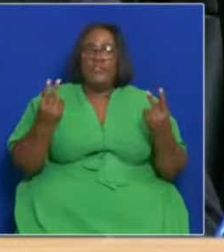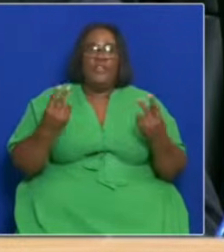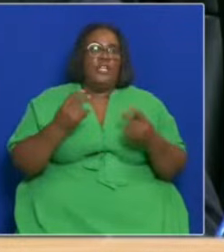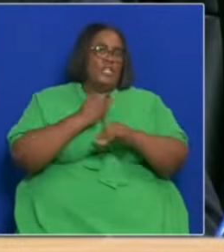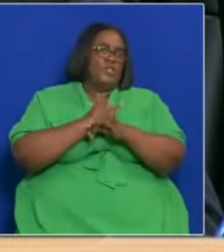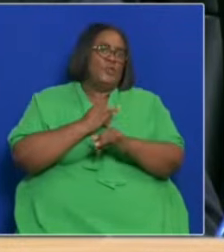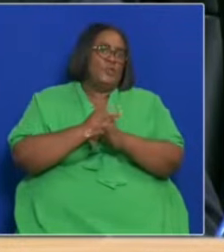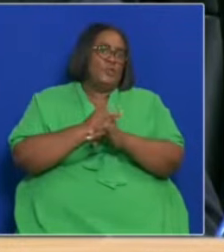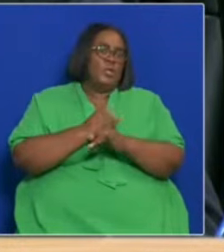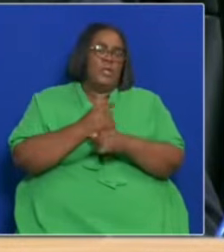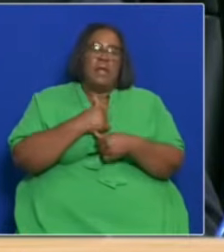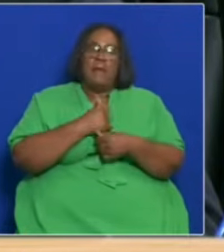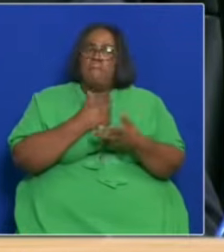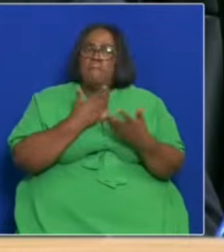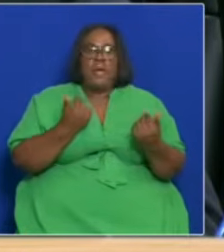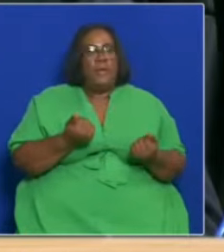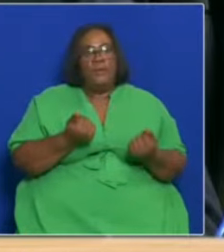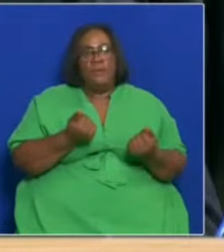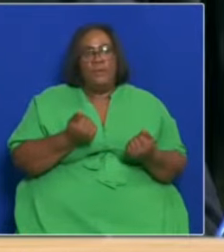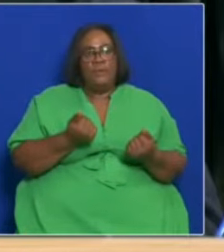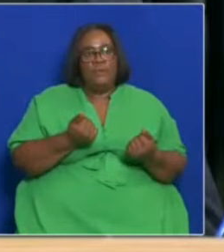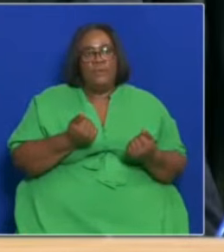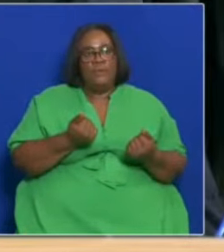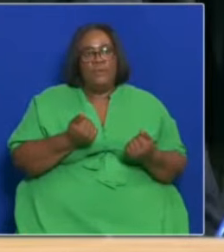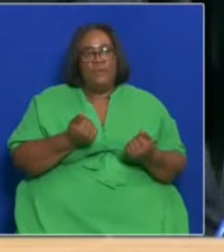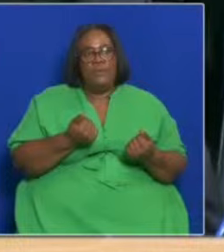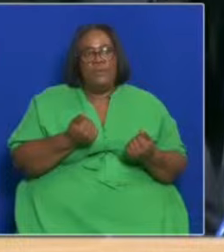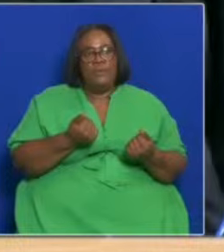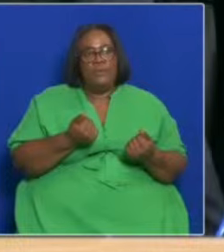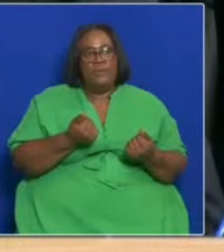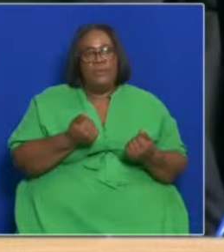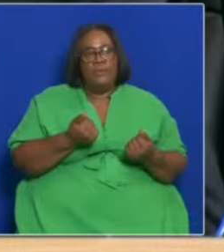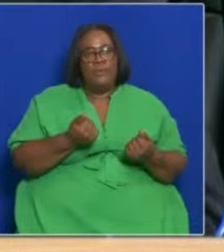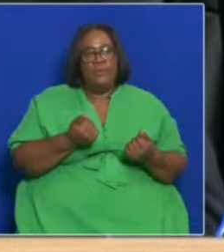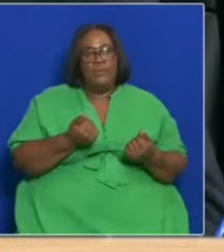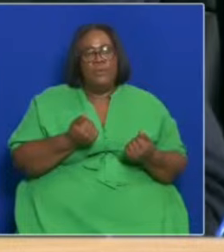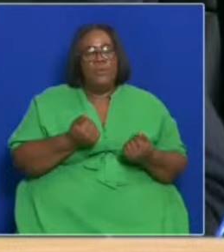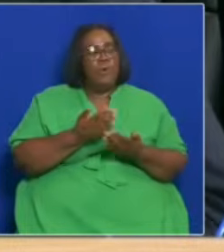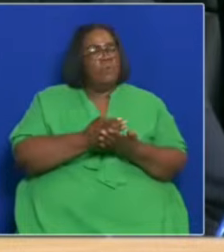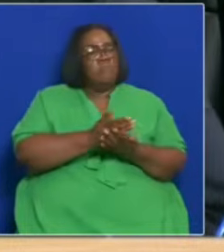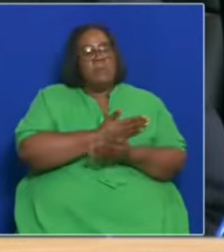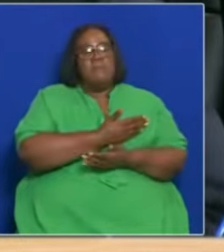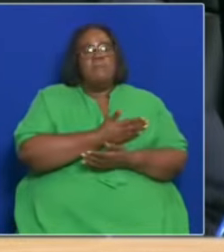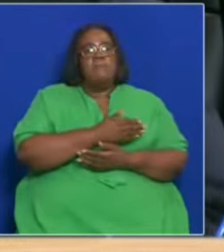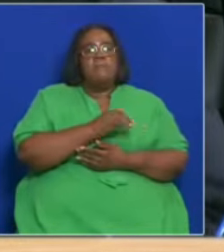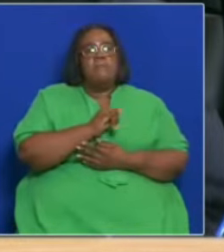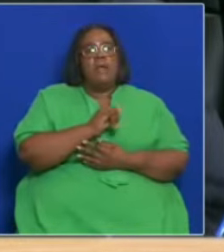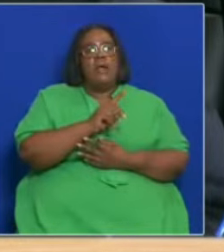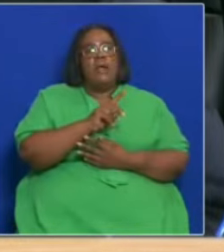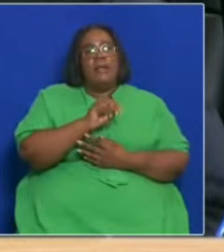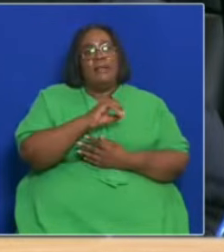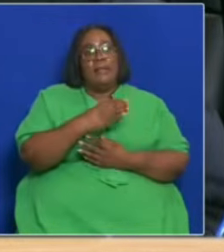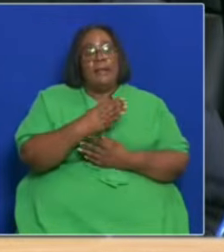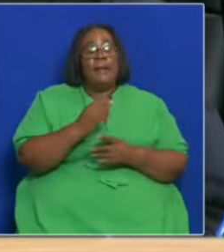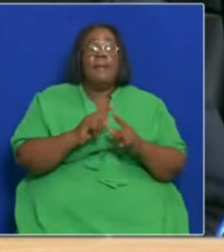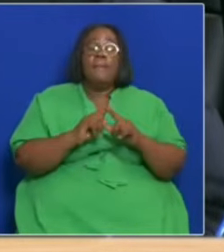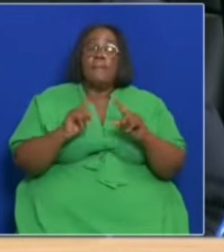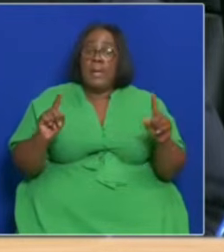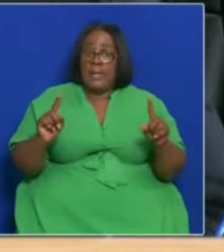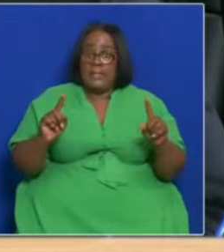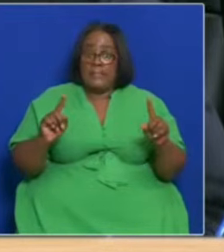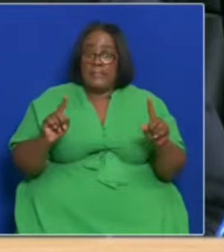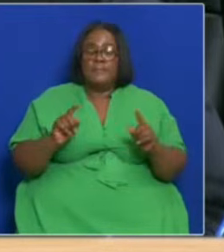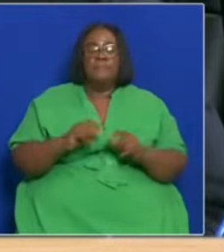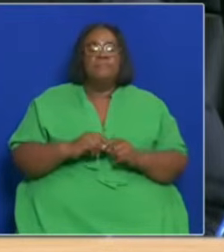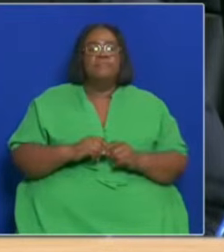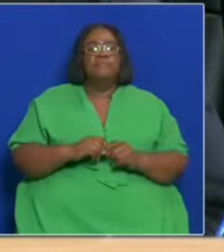know. Or the killing of any such institution altogether. But on the assumption